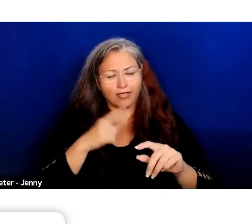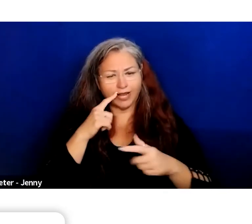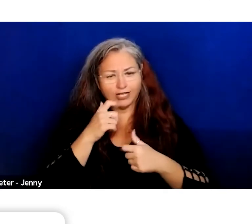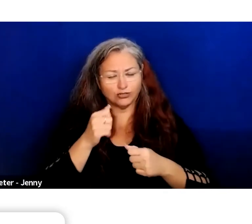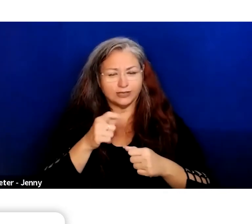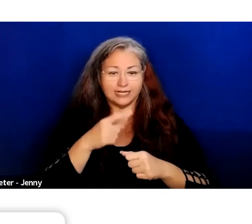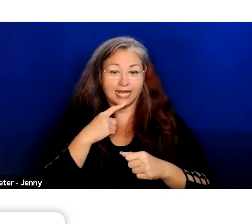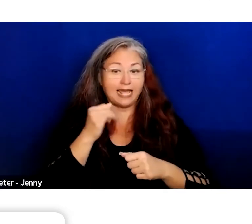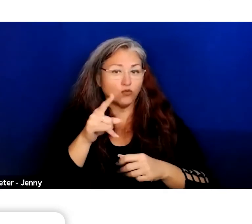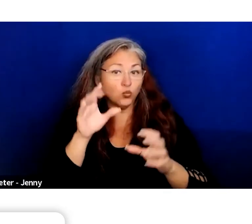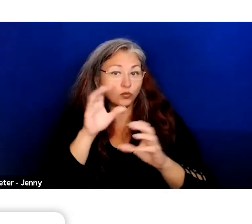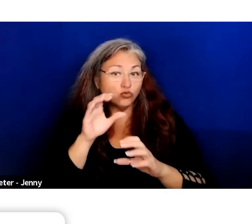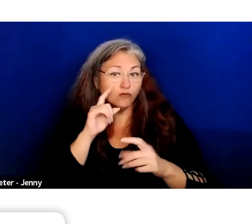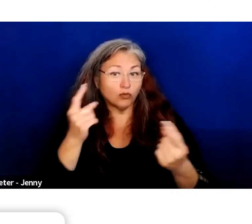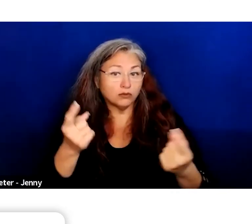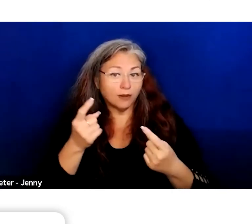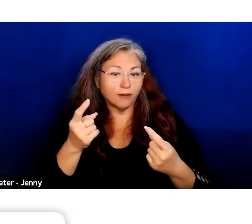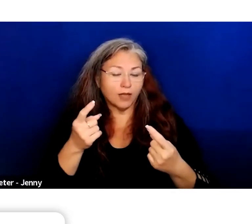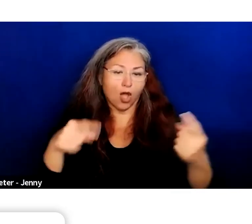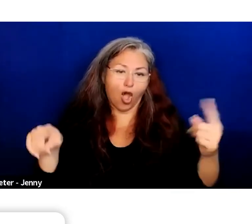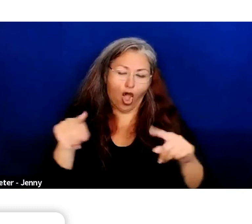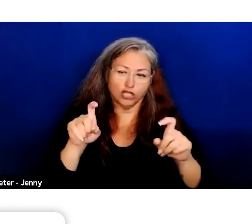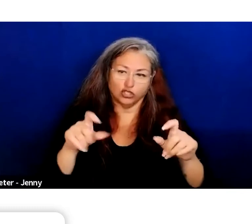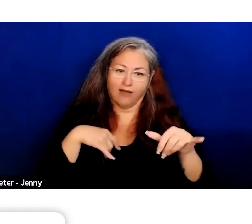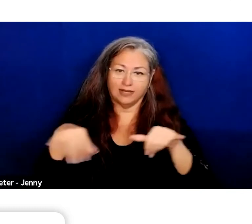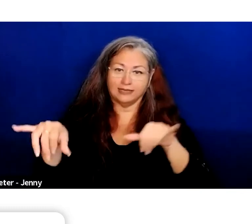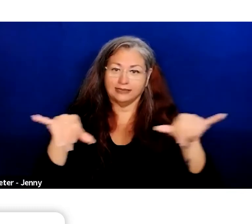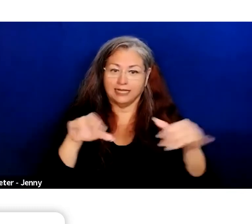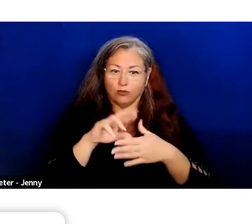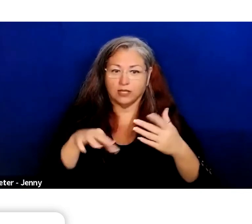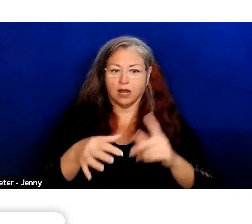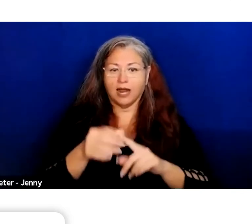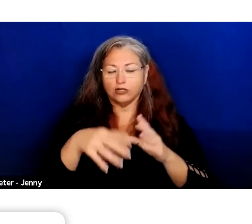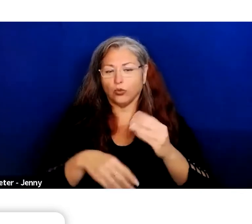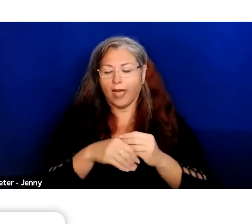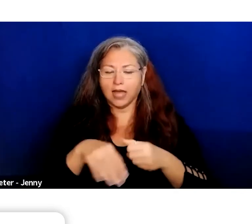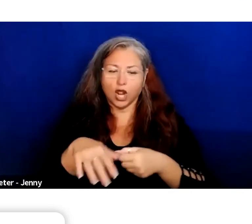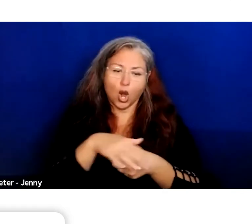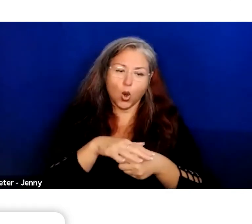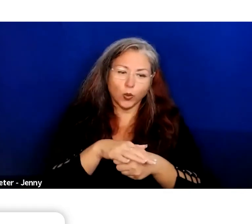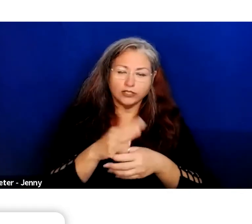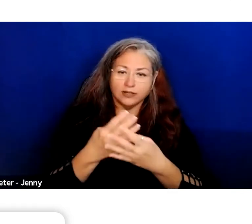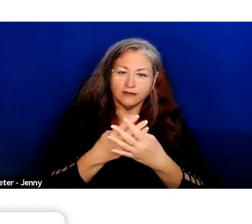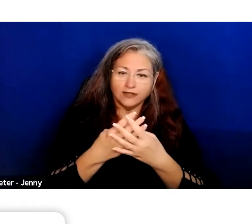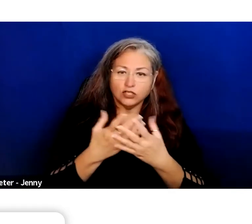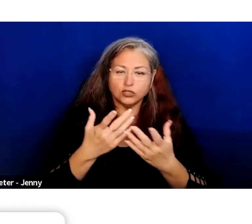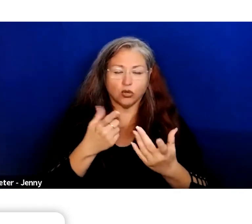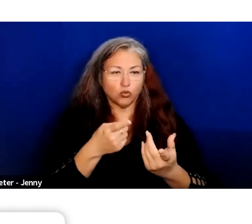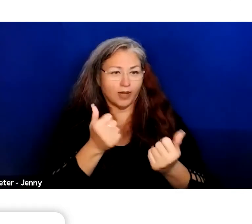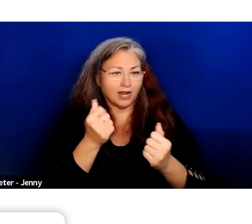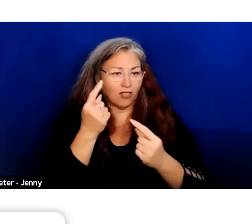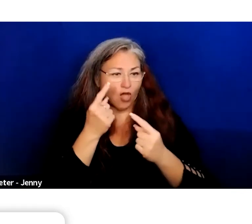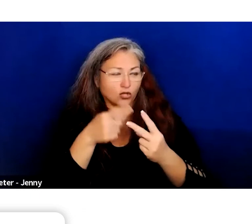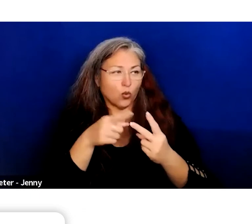that when you search something, everybody should get the same results unless you add something like a location filter. Do you have any thoughts or